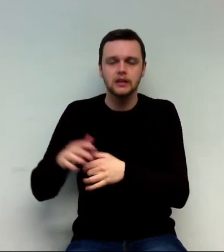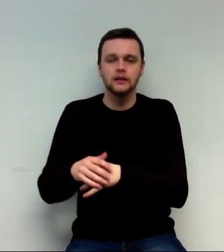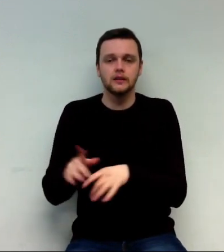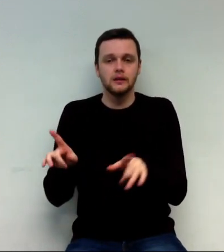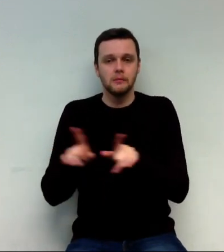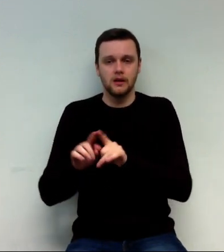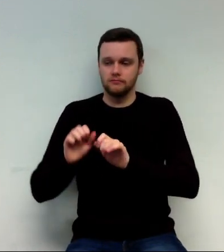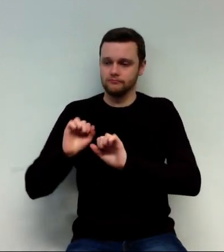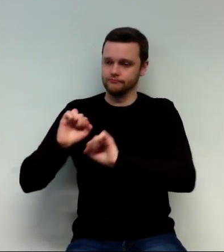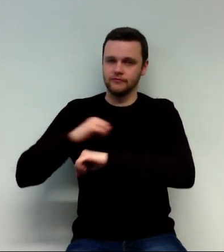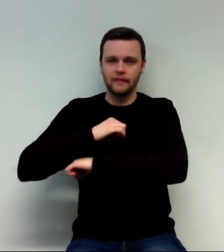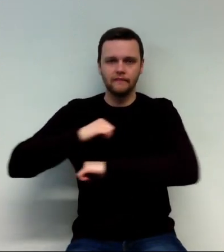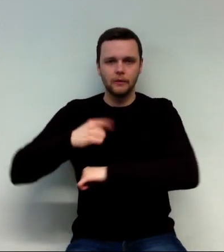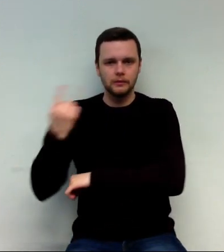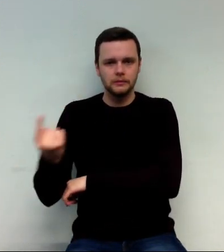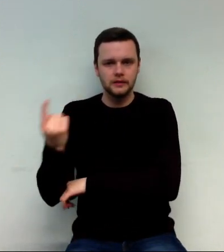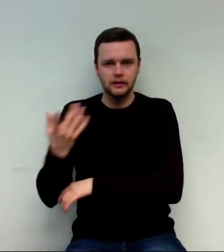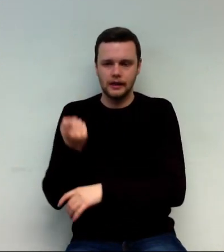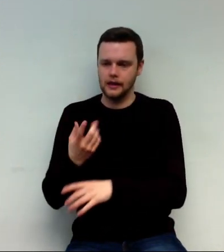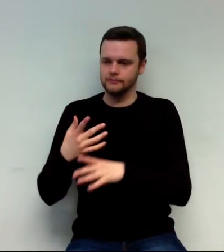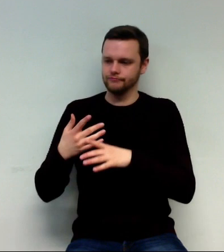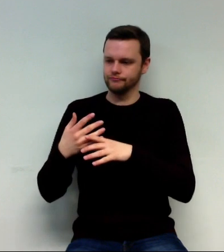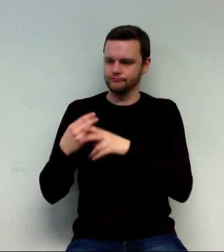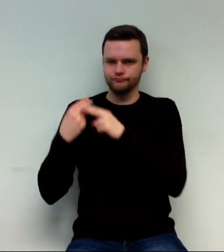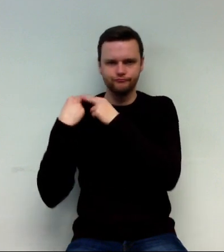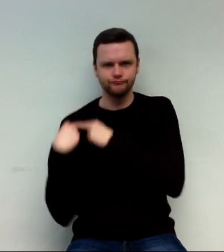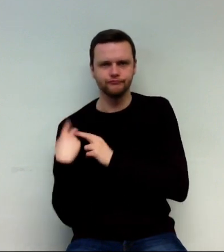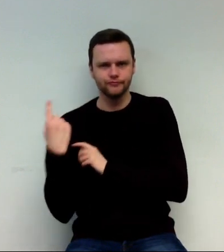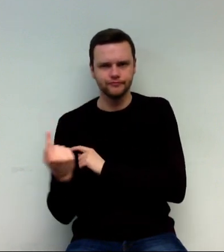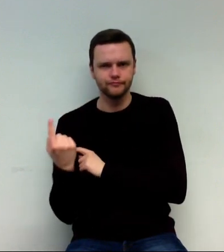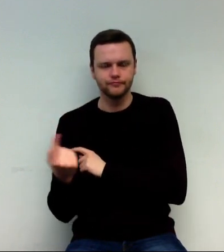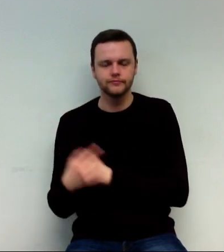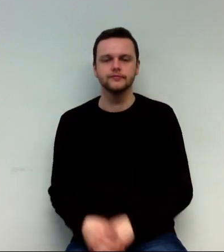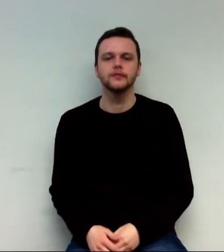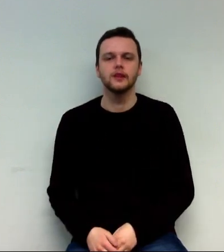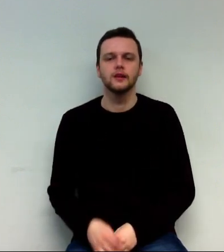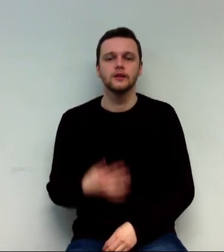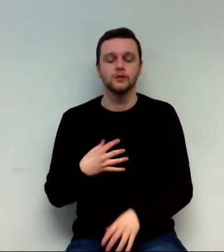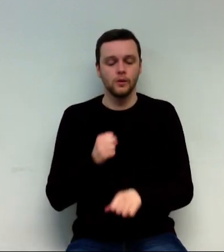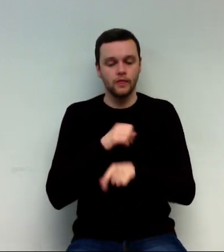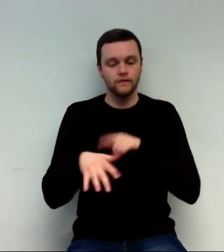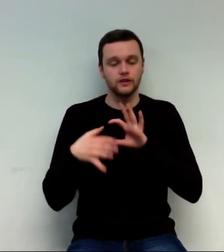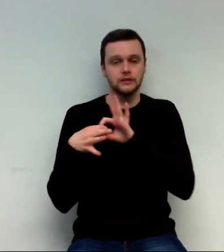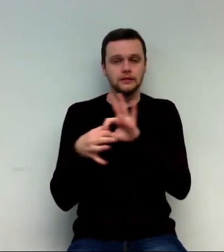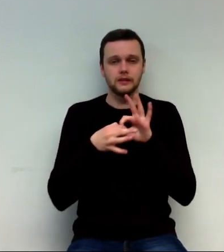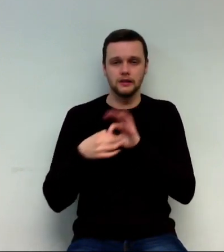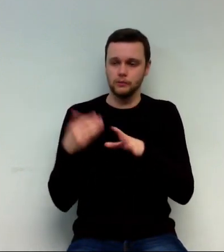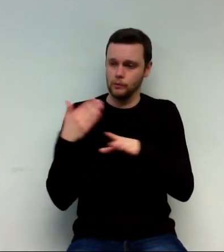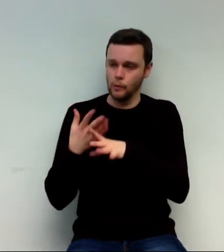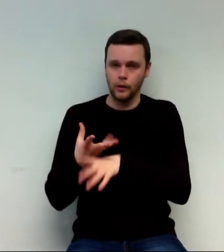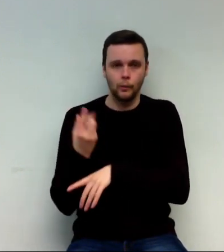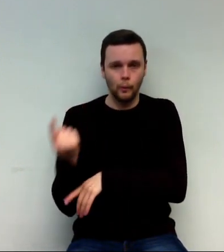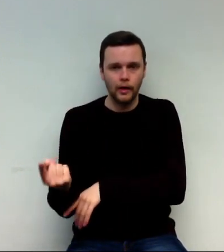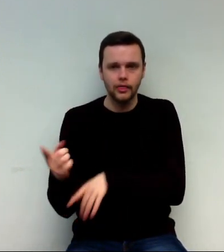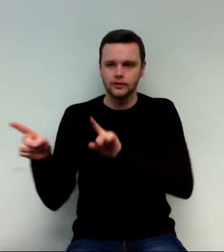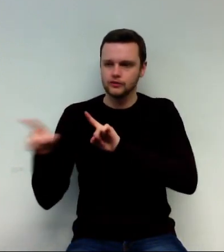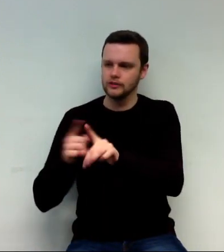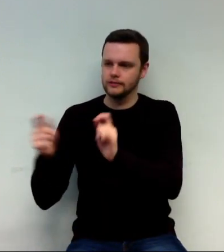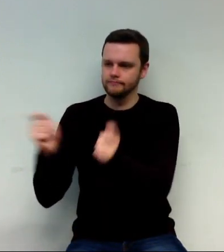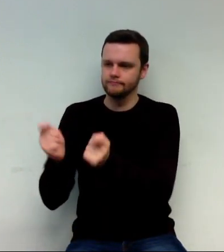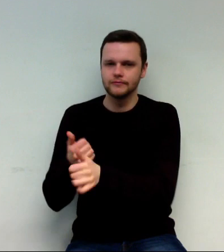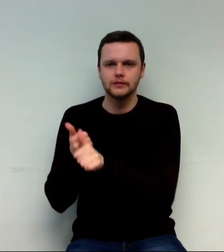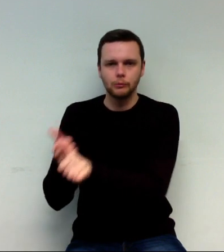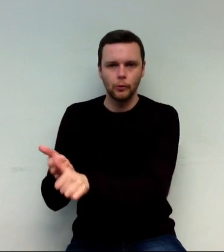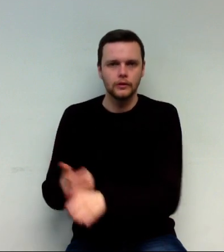have a responsibility. And we, at the Fringe Society, we work very hard with venues to help them to make changes as much as possible.